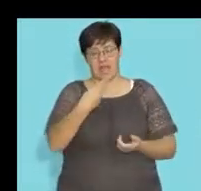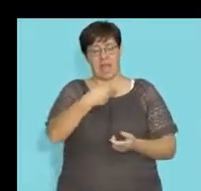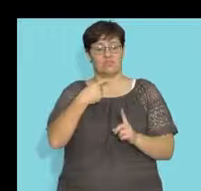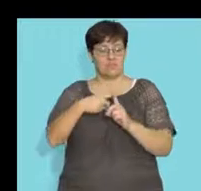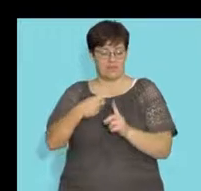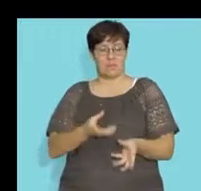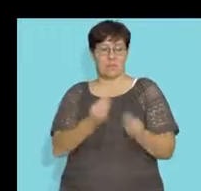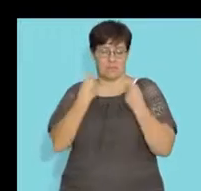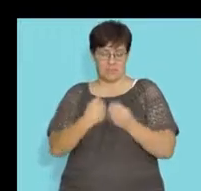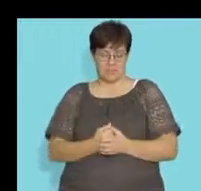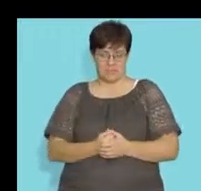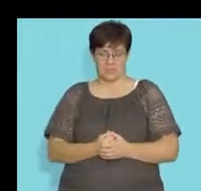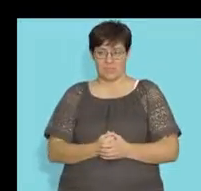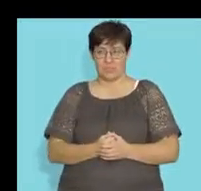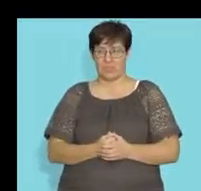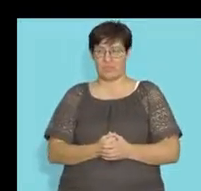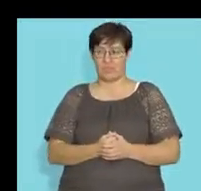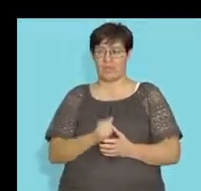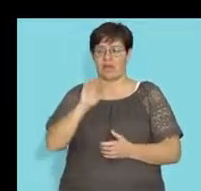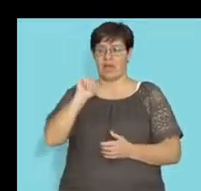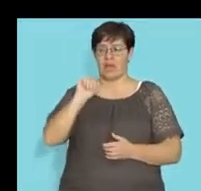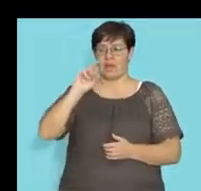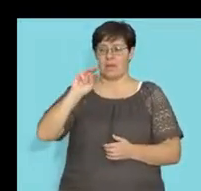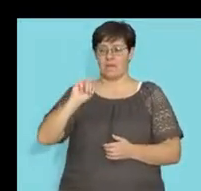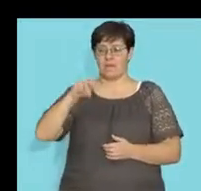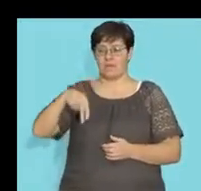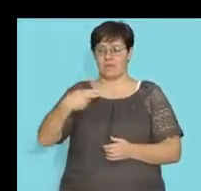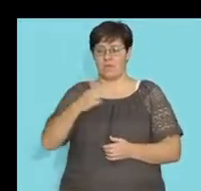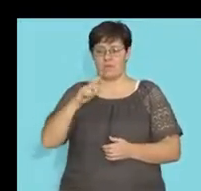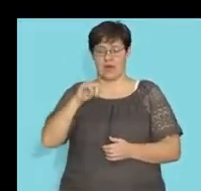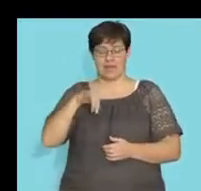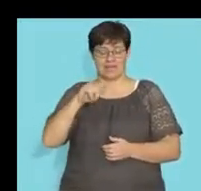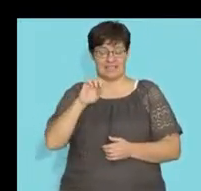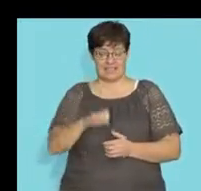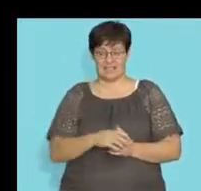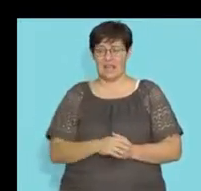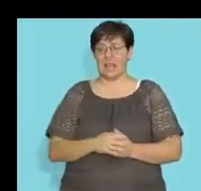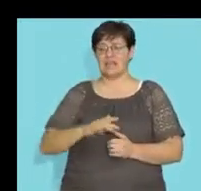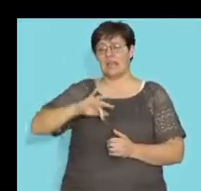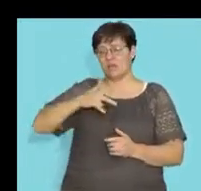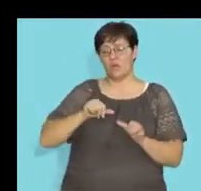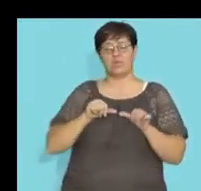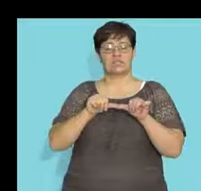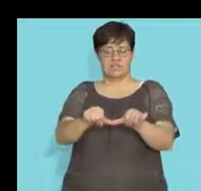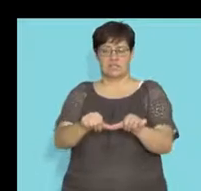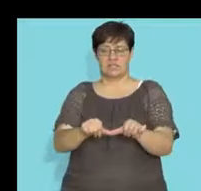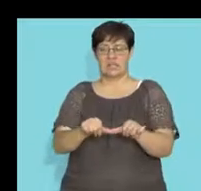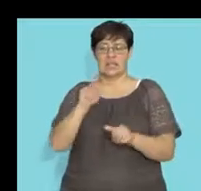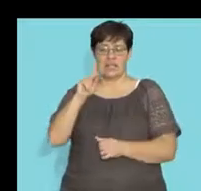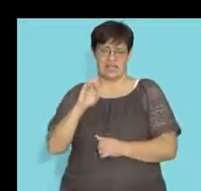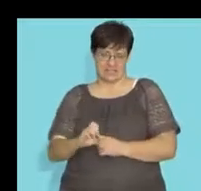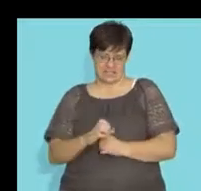proton during a reaction. Then we will work with ampholyte and we will talk about